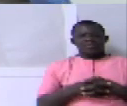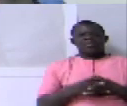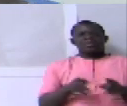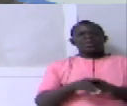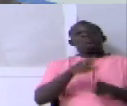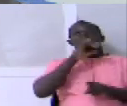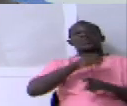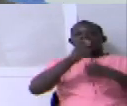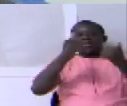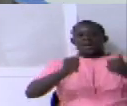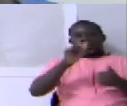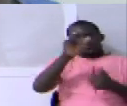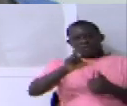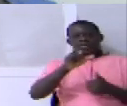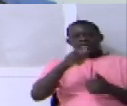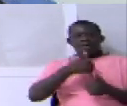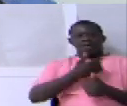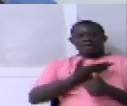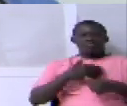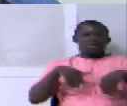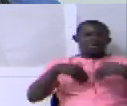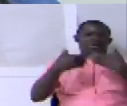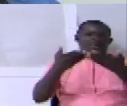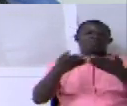Mr. Chair, I have been provided with